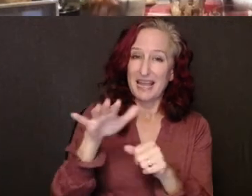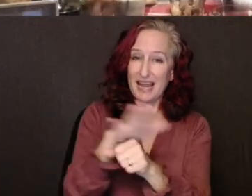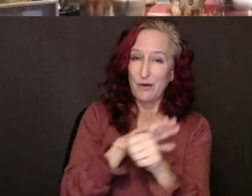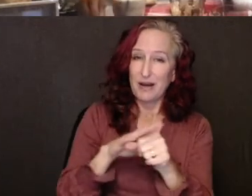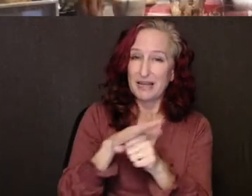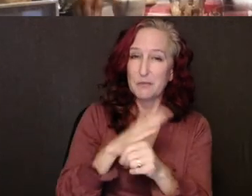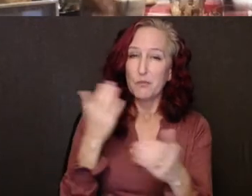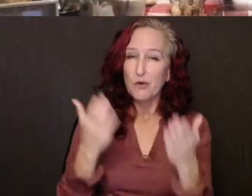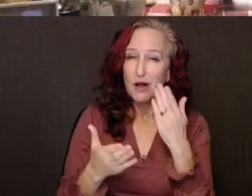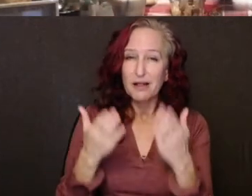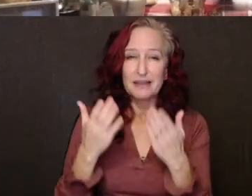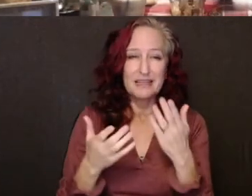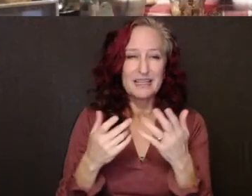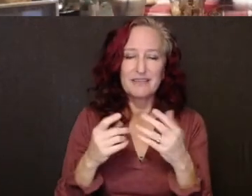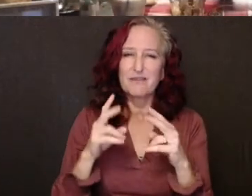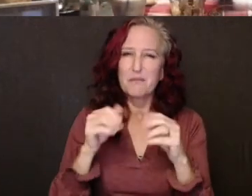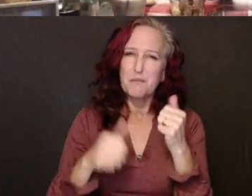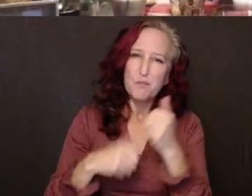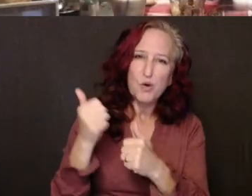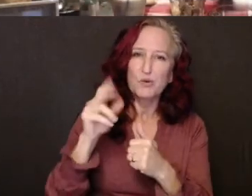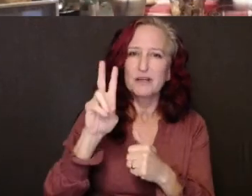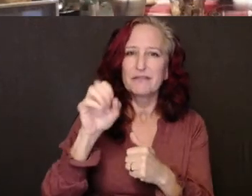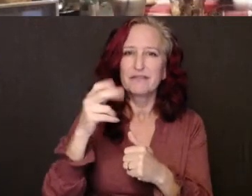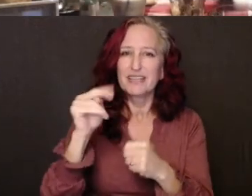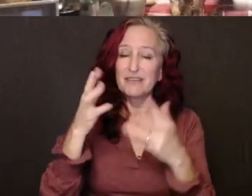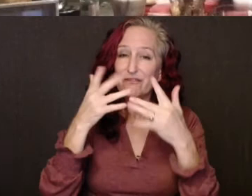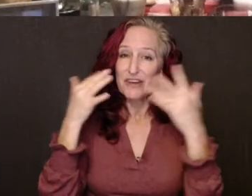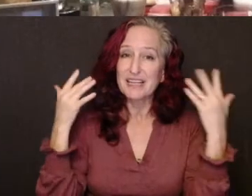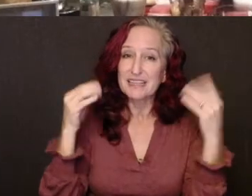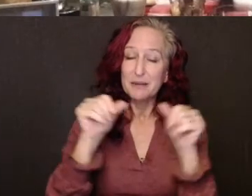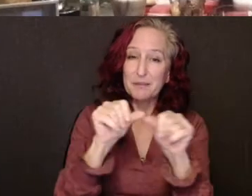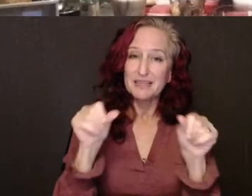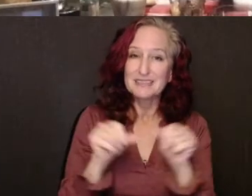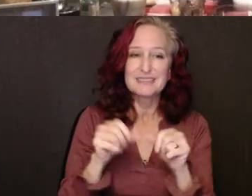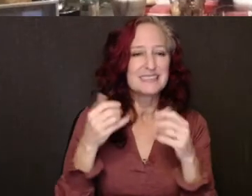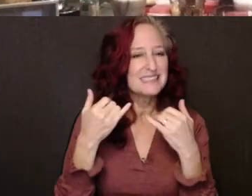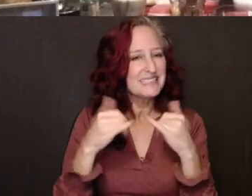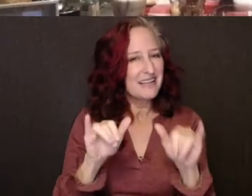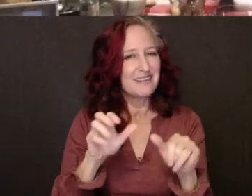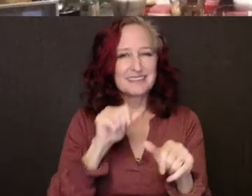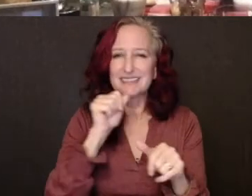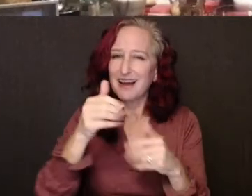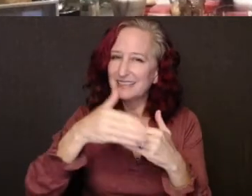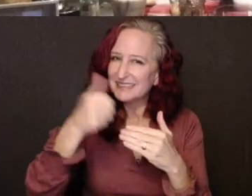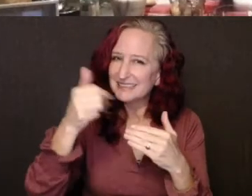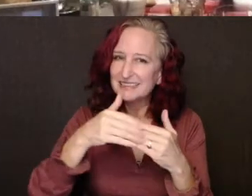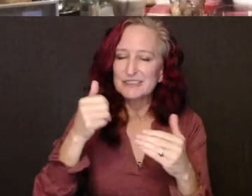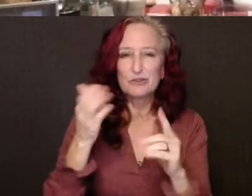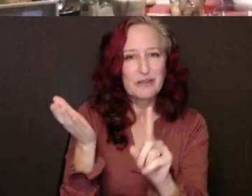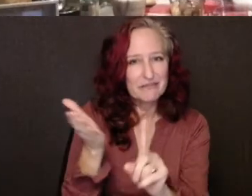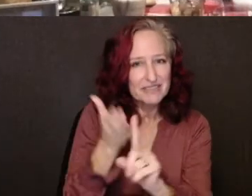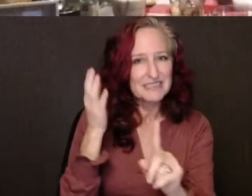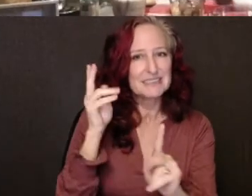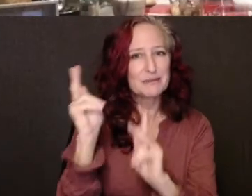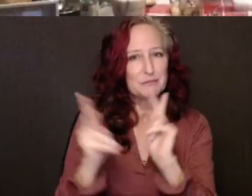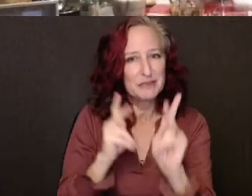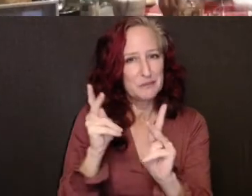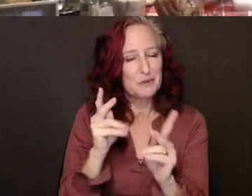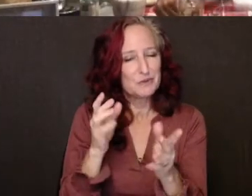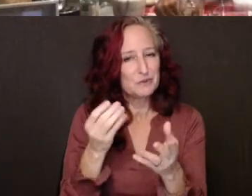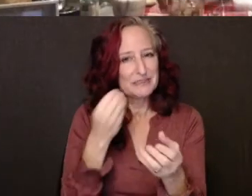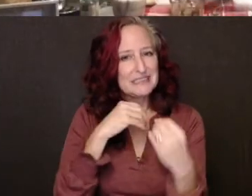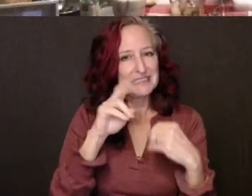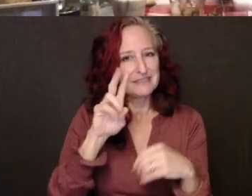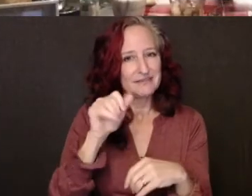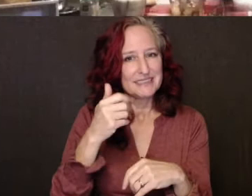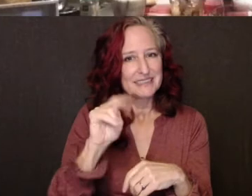really enjoyed your cake and like wanted more of it. So I think that's been nice to hear. That's the ultimate compliment. Yeah, I